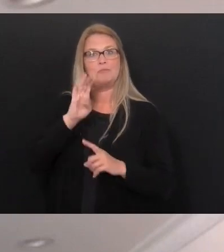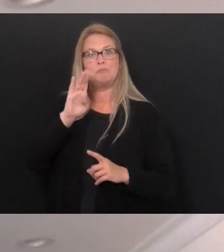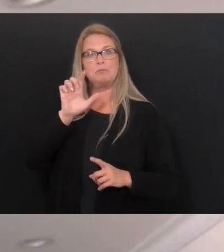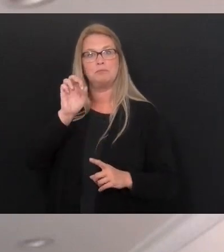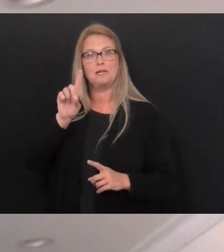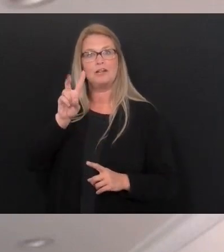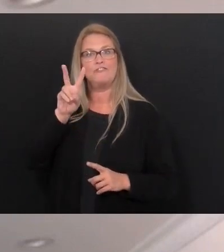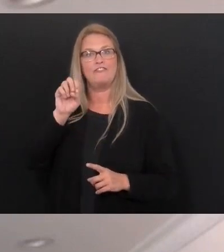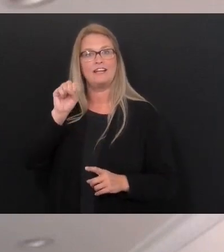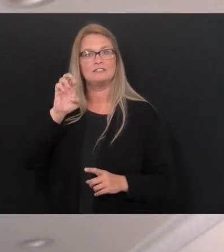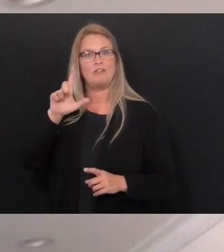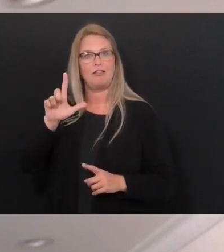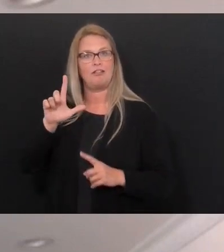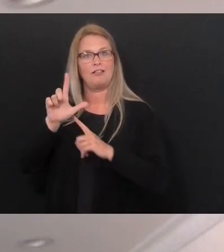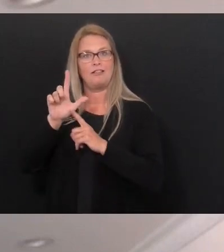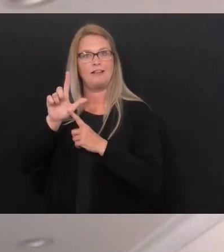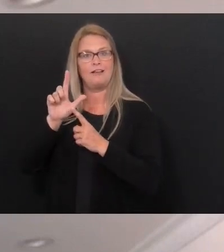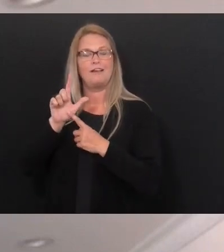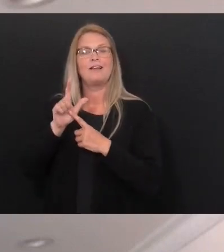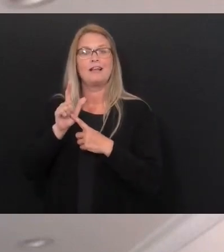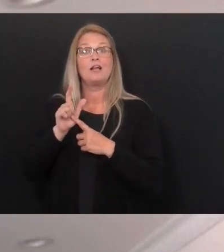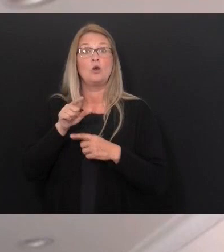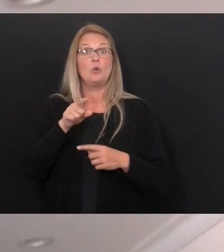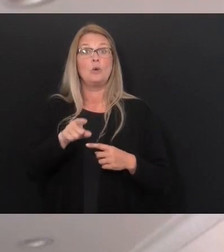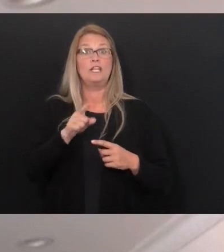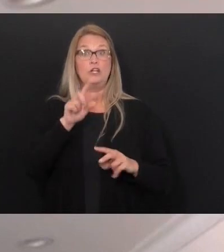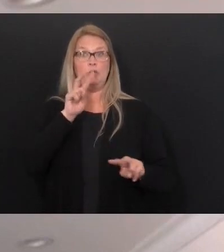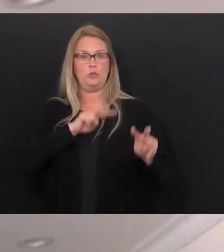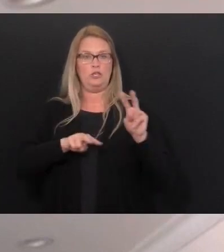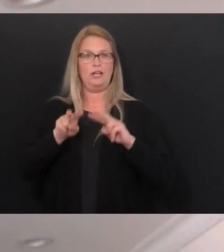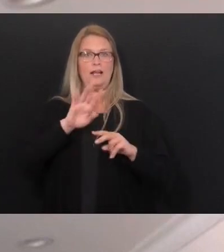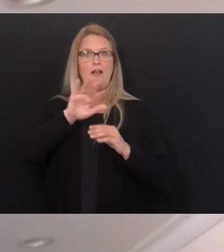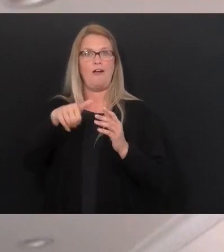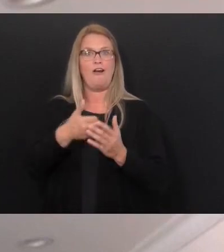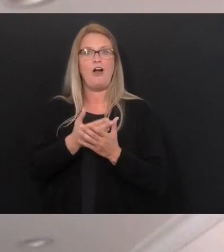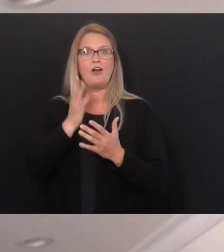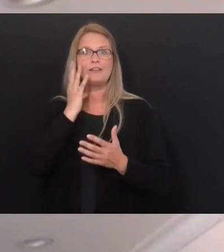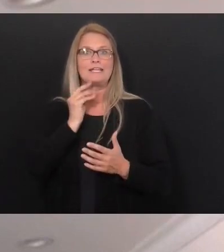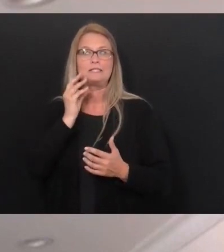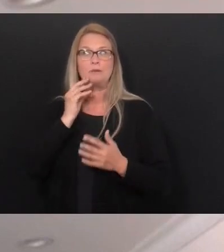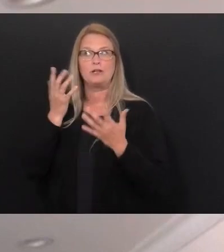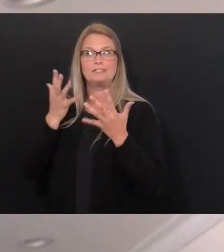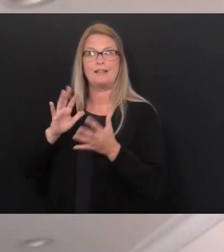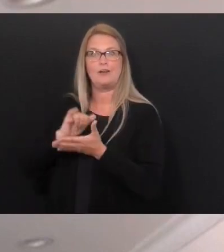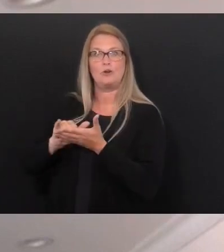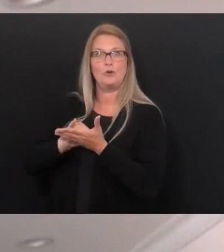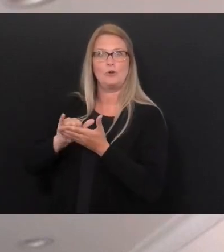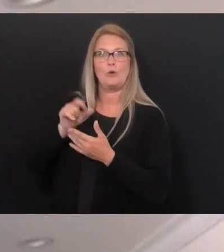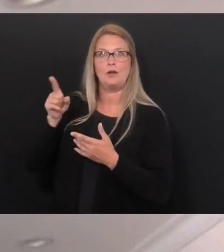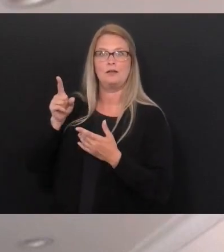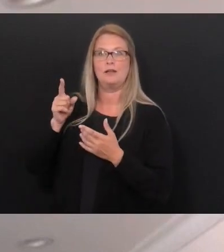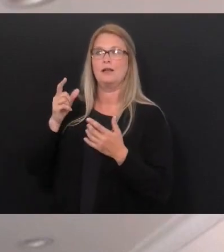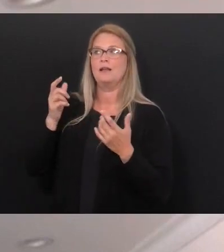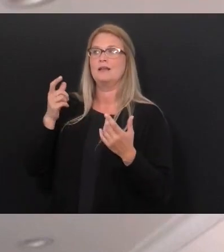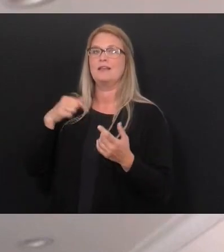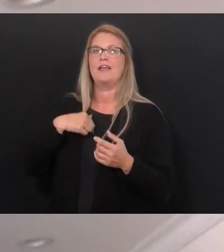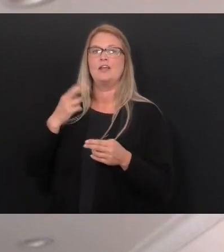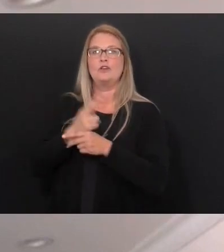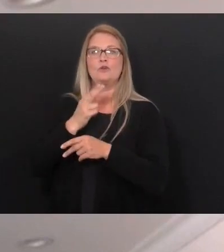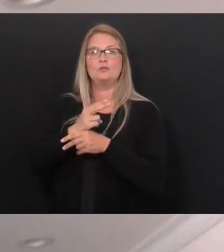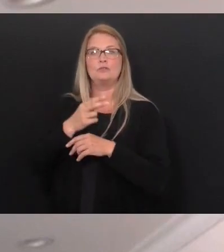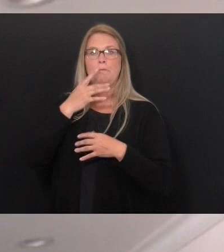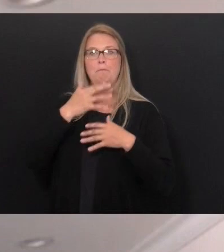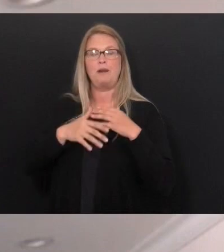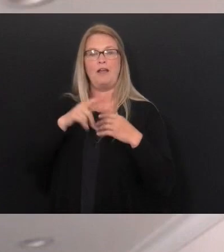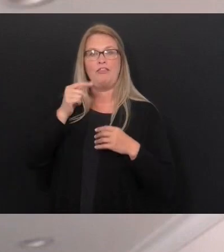has found that one of the things that, as you look at all the experience across New York, that made a big difference was blood thinners being